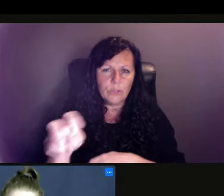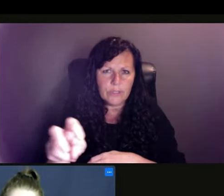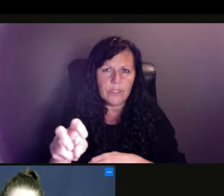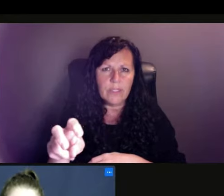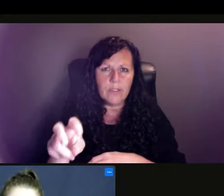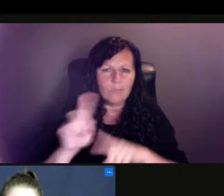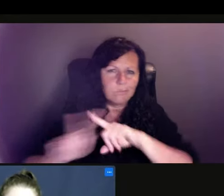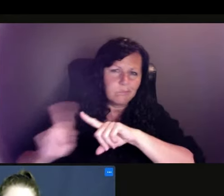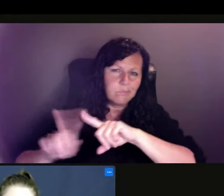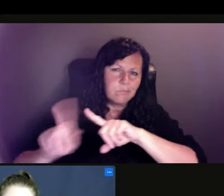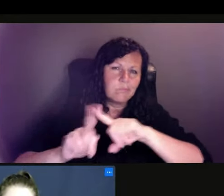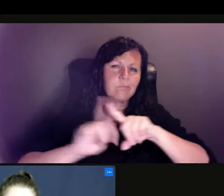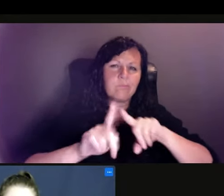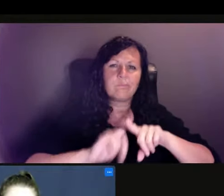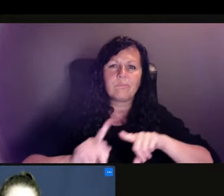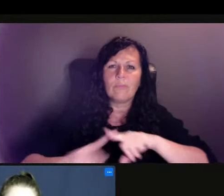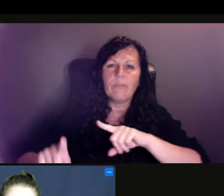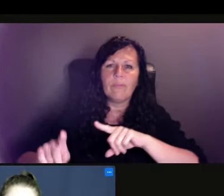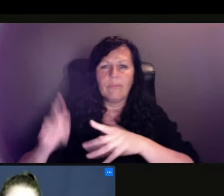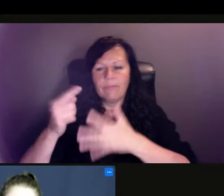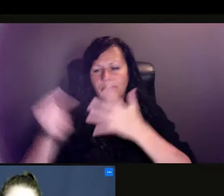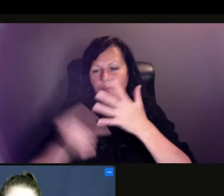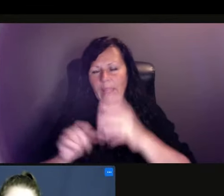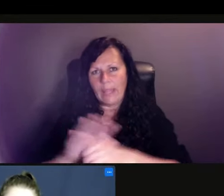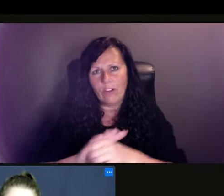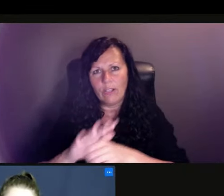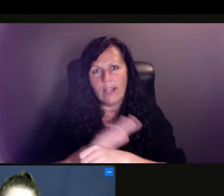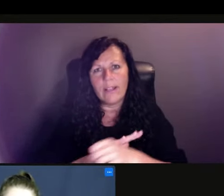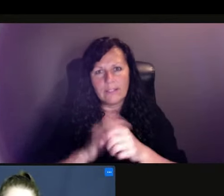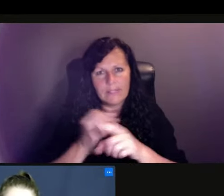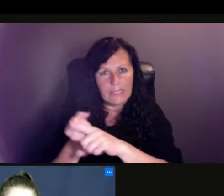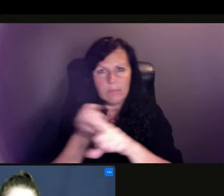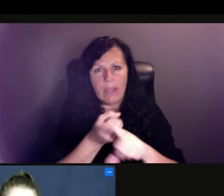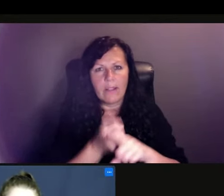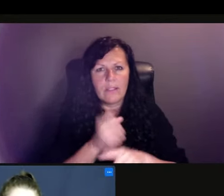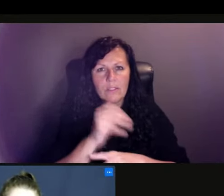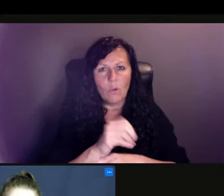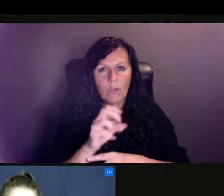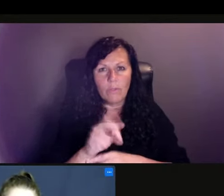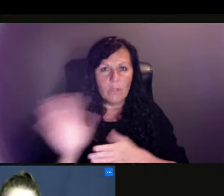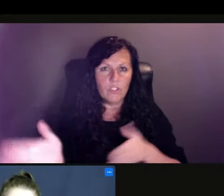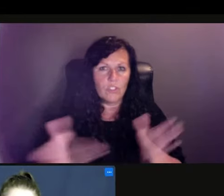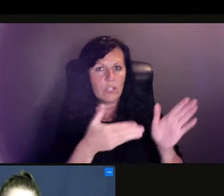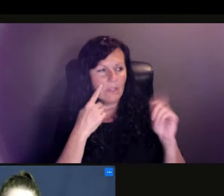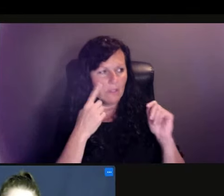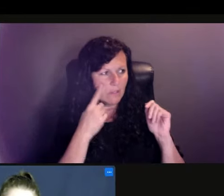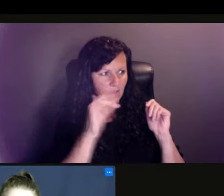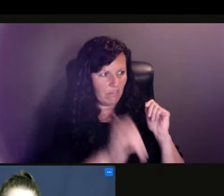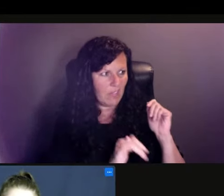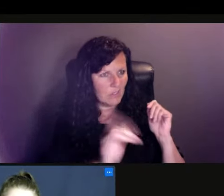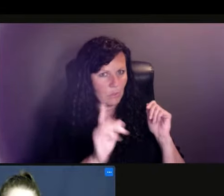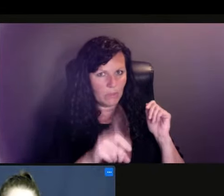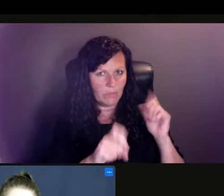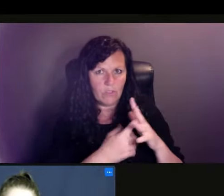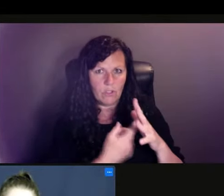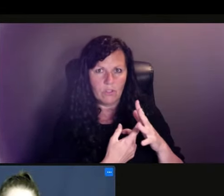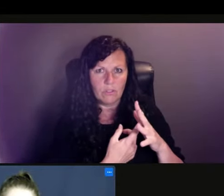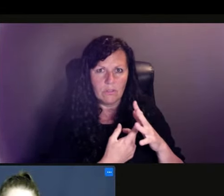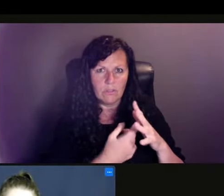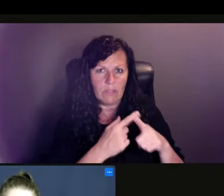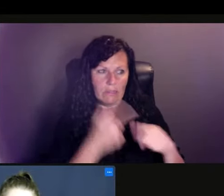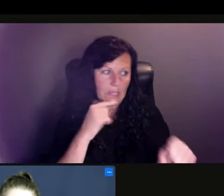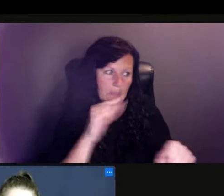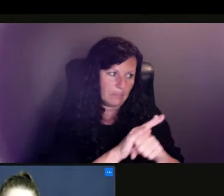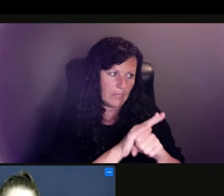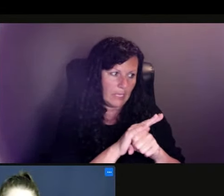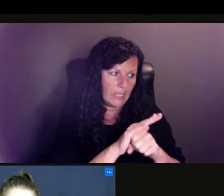these different areas. What if we made that our baseline and said, this is what we're gonna commit to doing? And